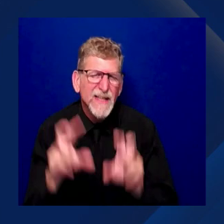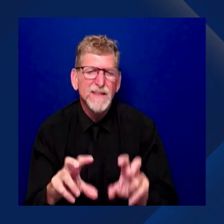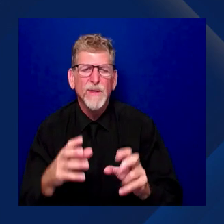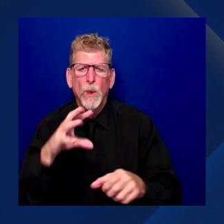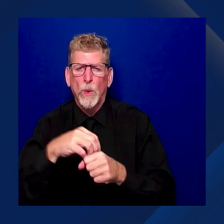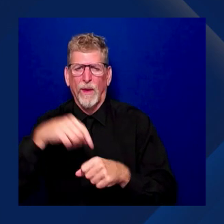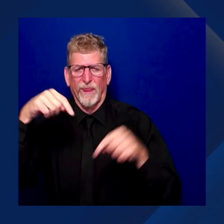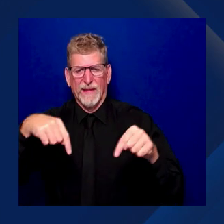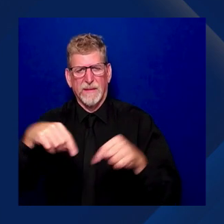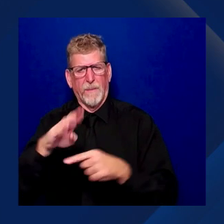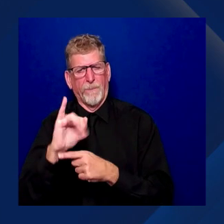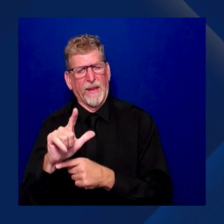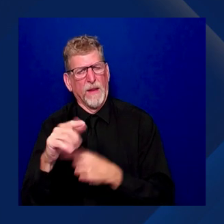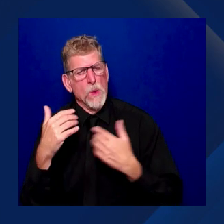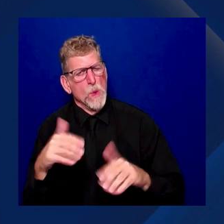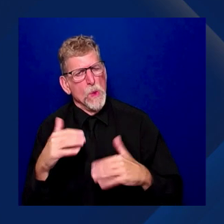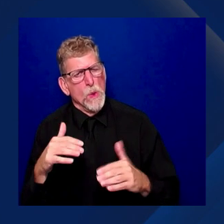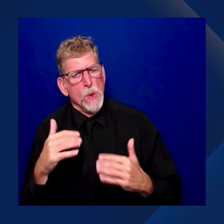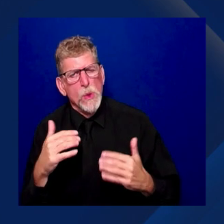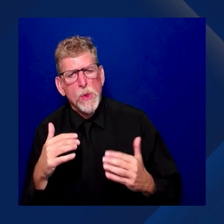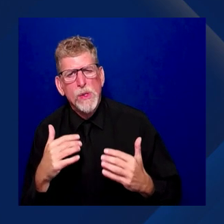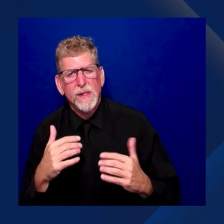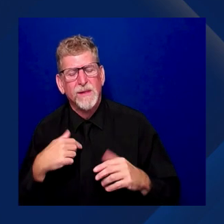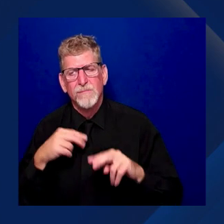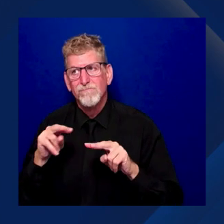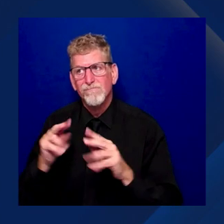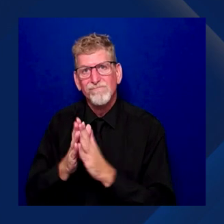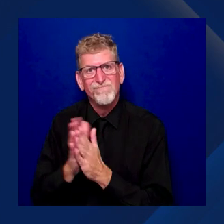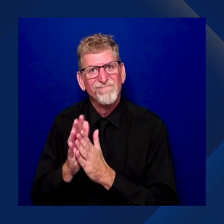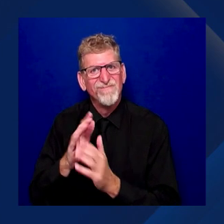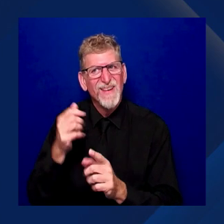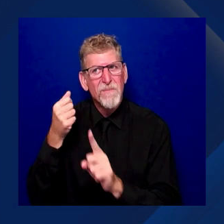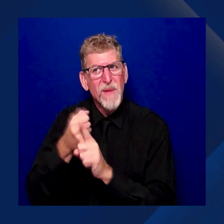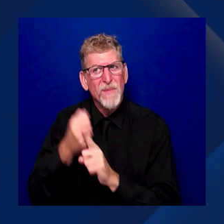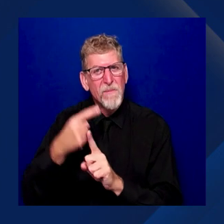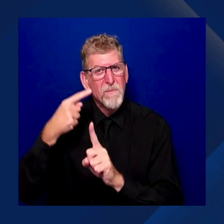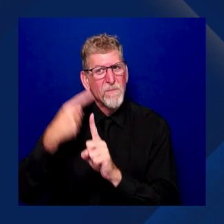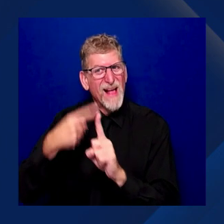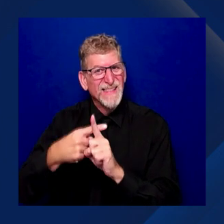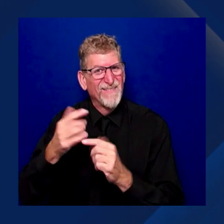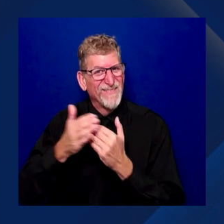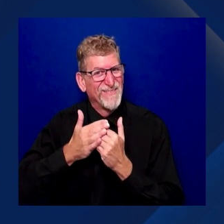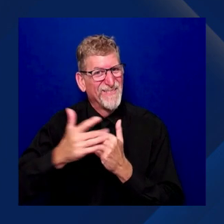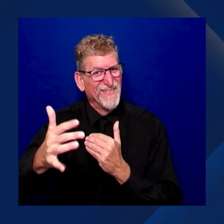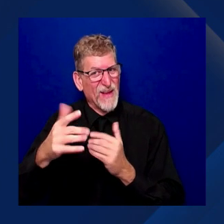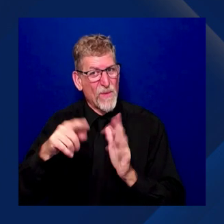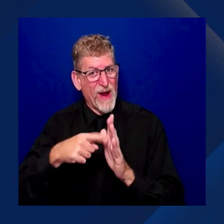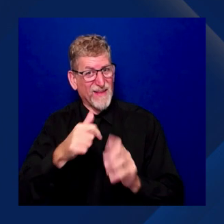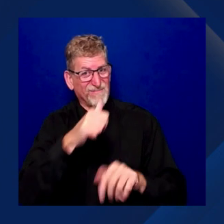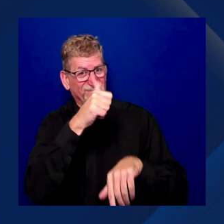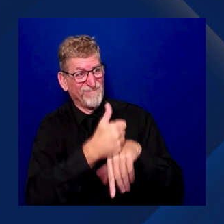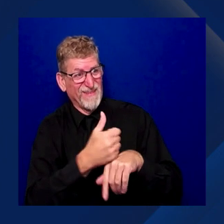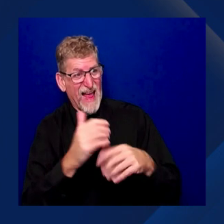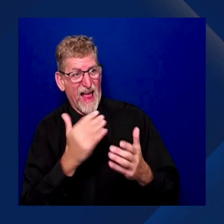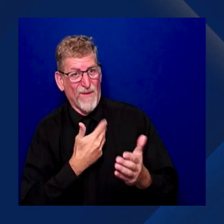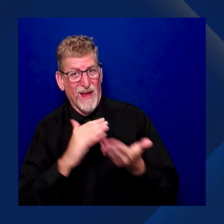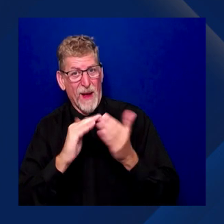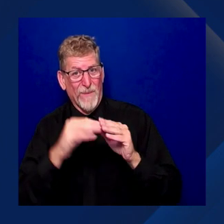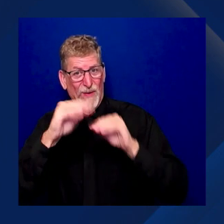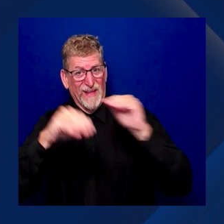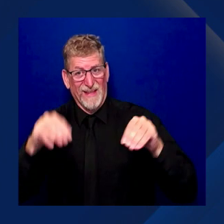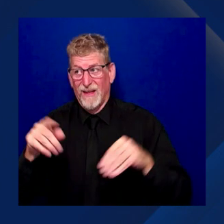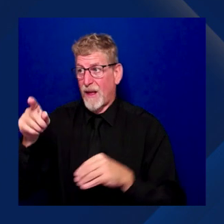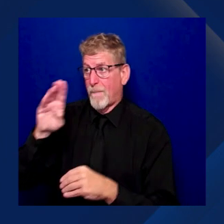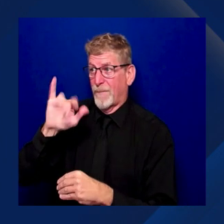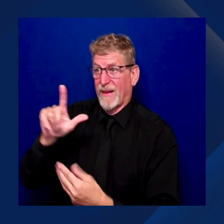these policies will have in our communities once this bill is signed. I'm thrilled that part of My Mama's Act has been